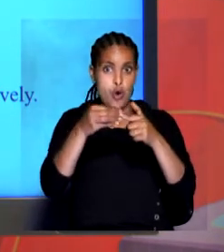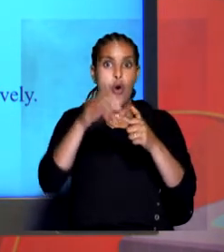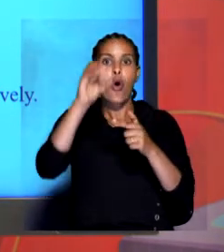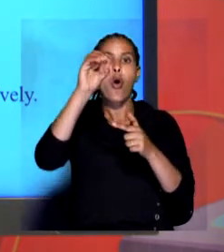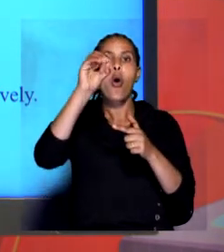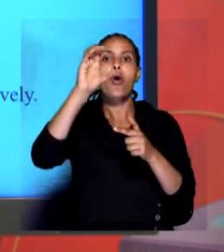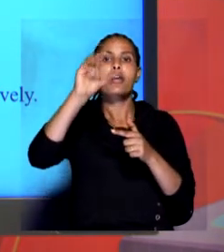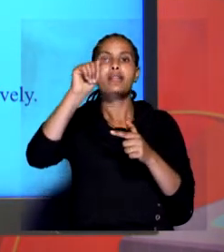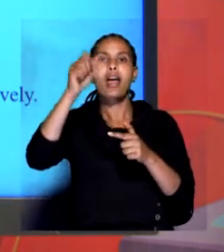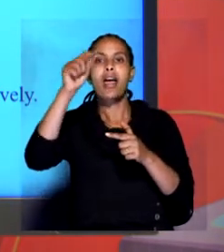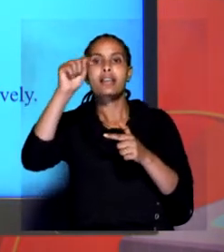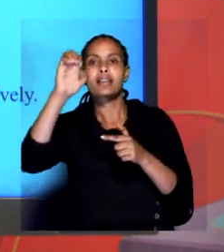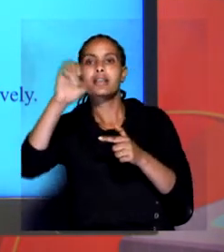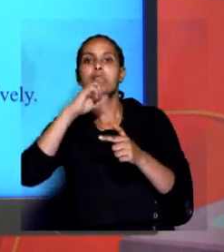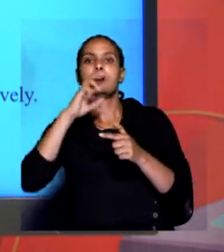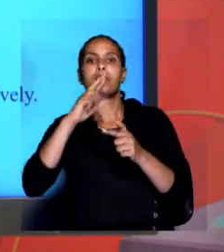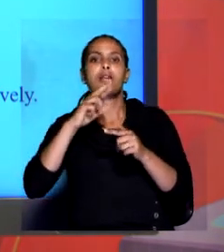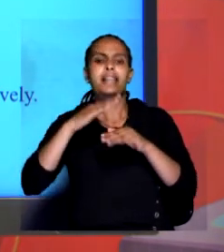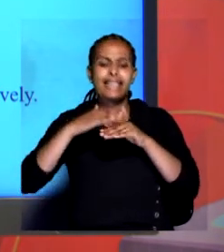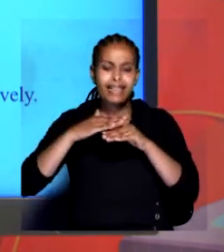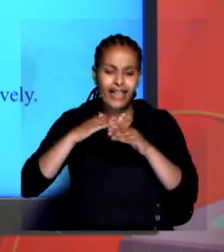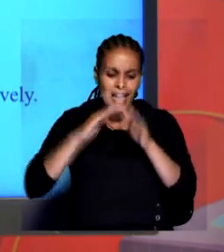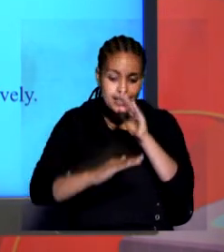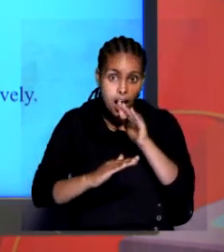rule. One,